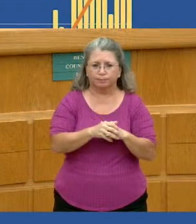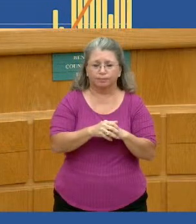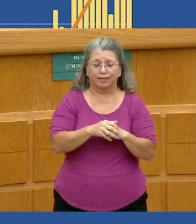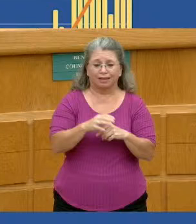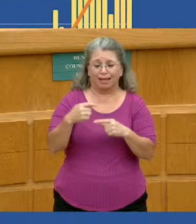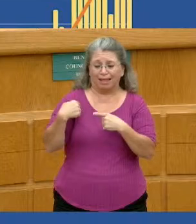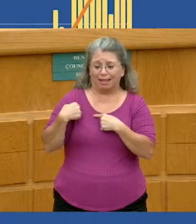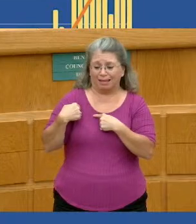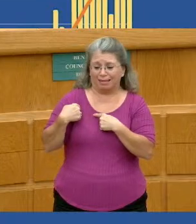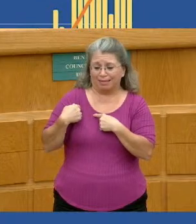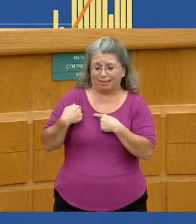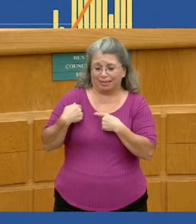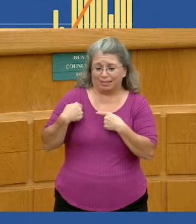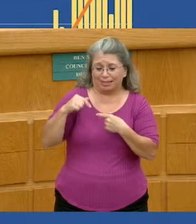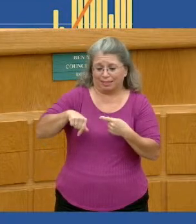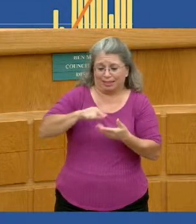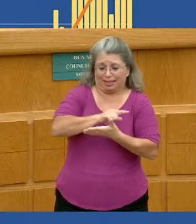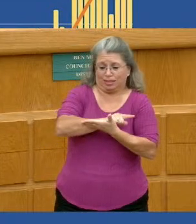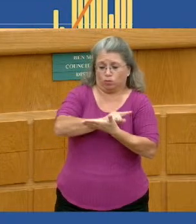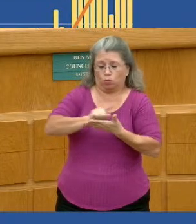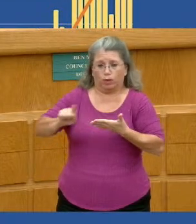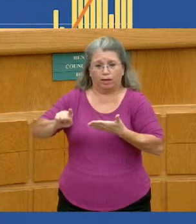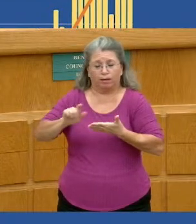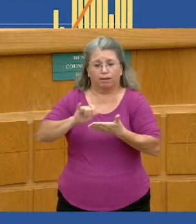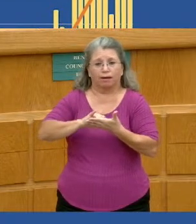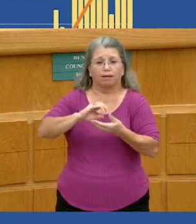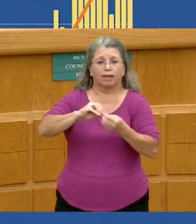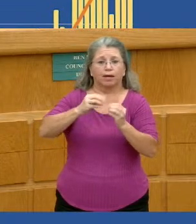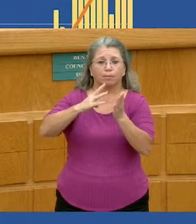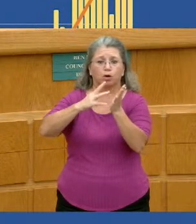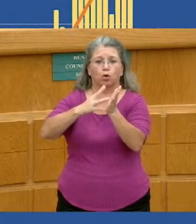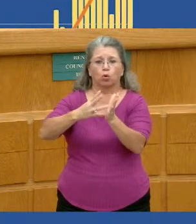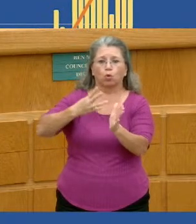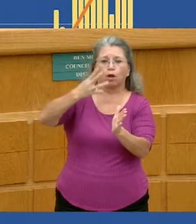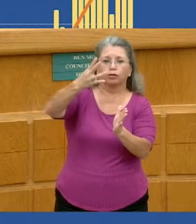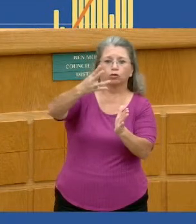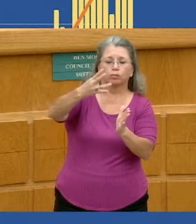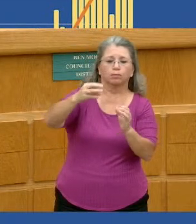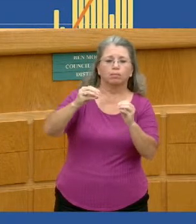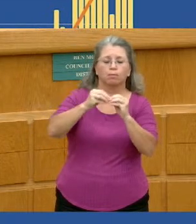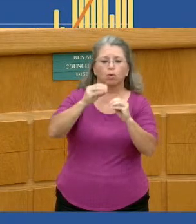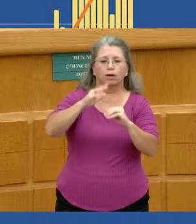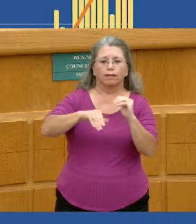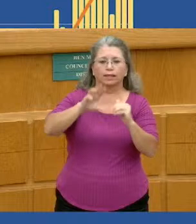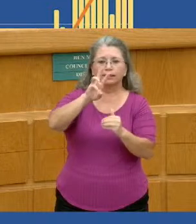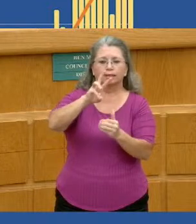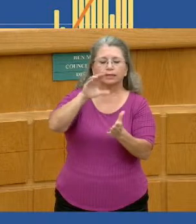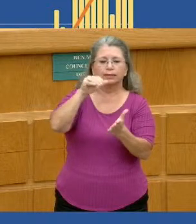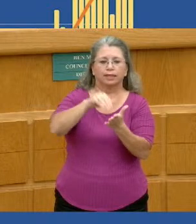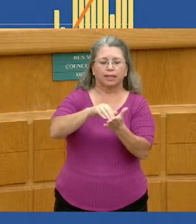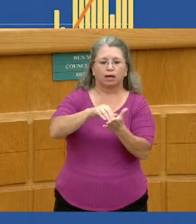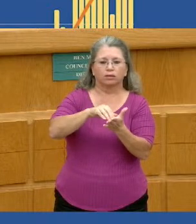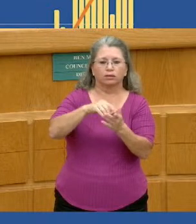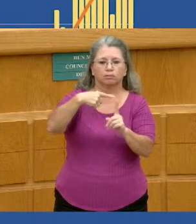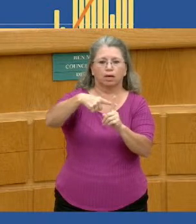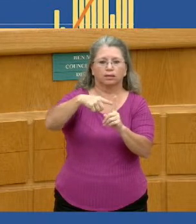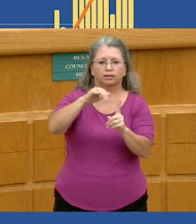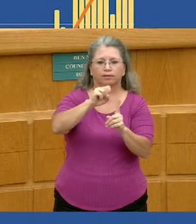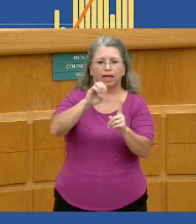week, that number quadrupled to more than 6,000 positive cases a day.